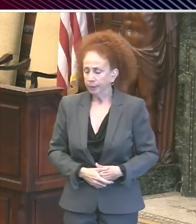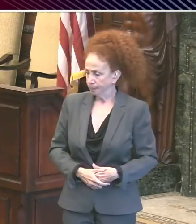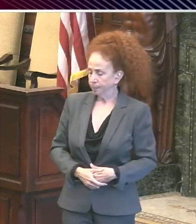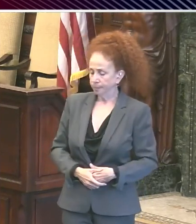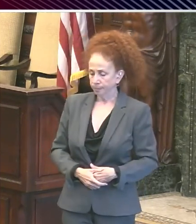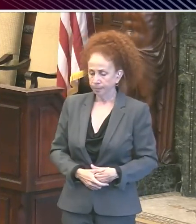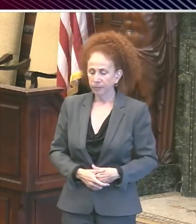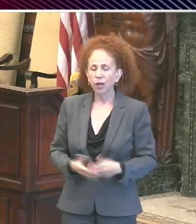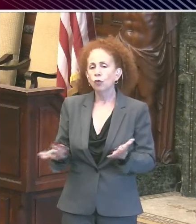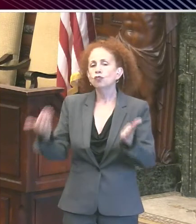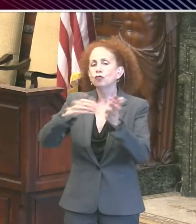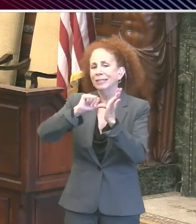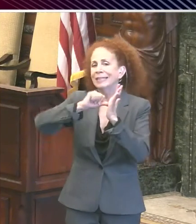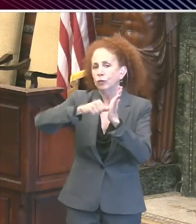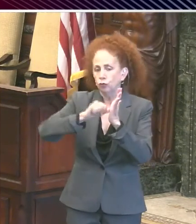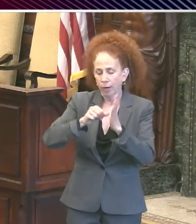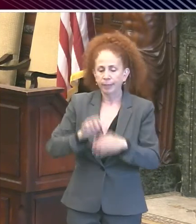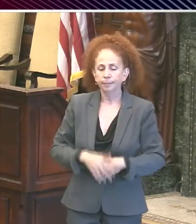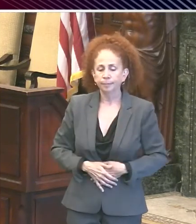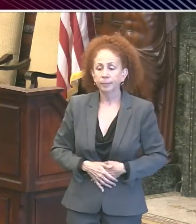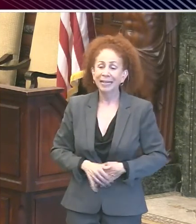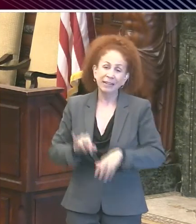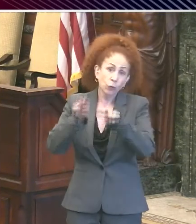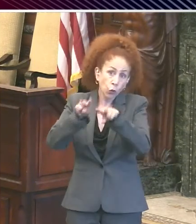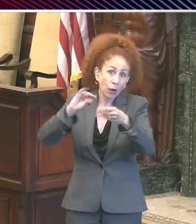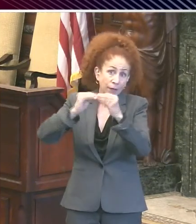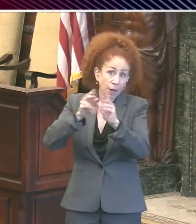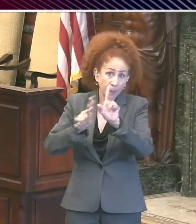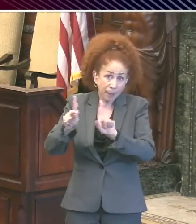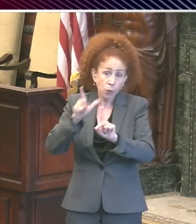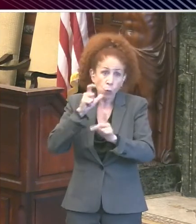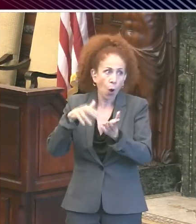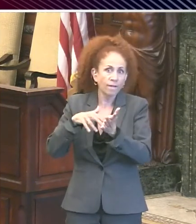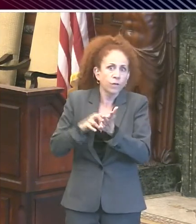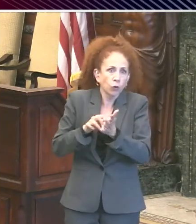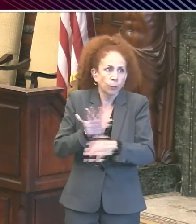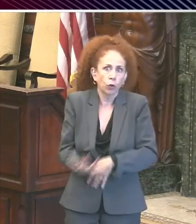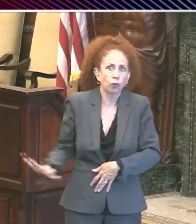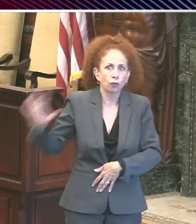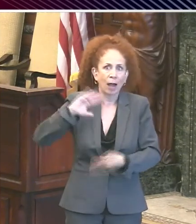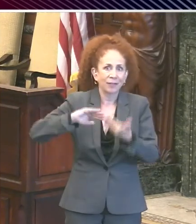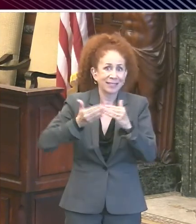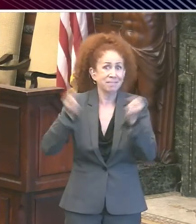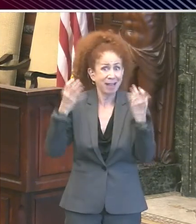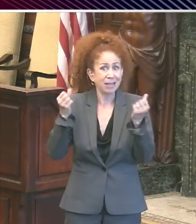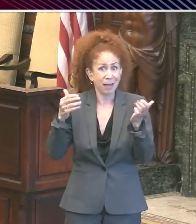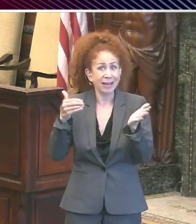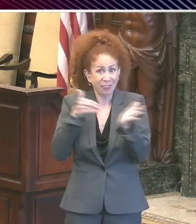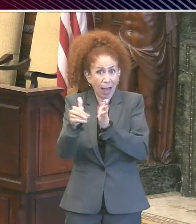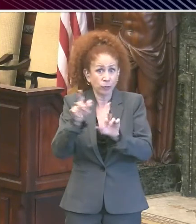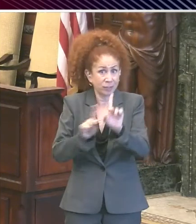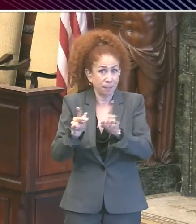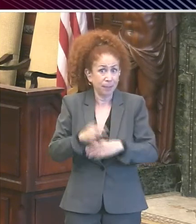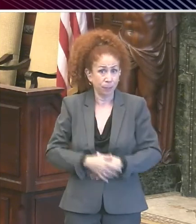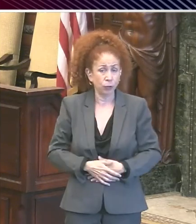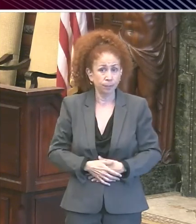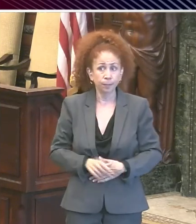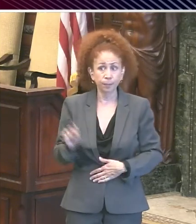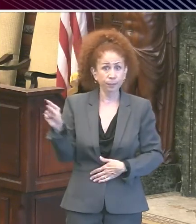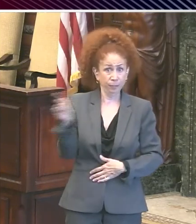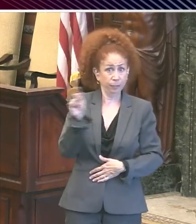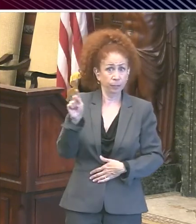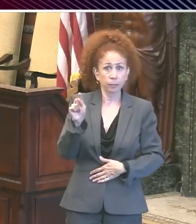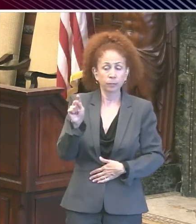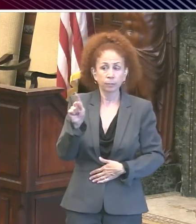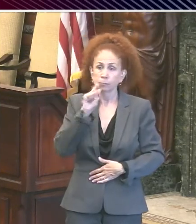to reiterate that, if you look at the number of people who are vulnerable across the city, it's many thousands of people. And those are thousands of people who